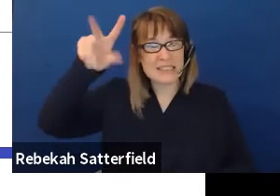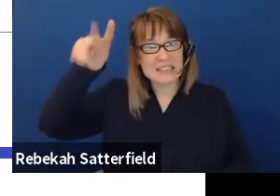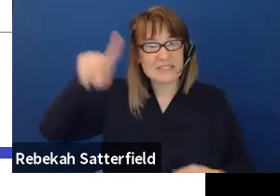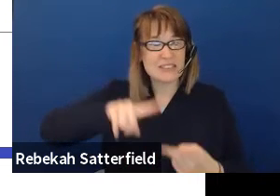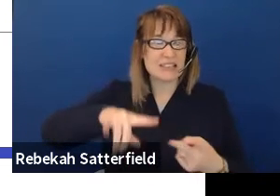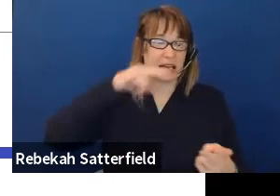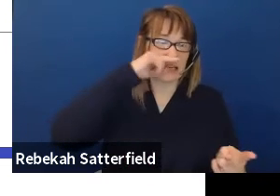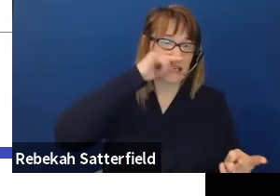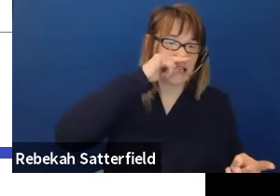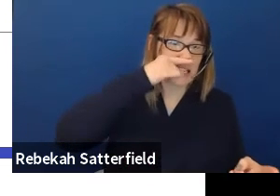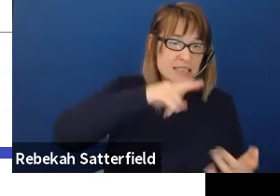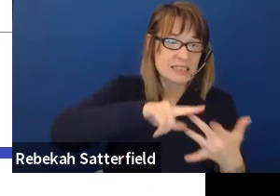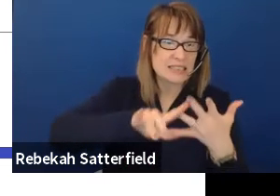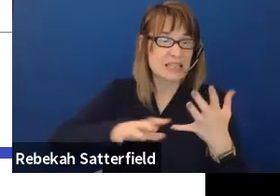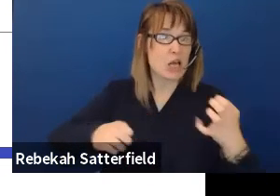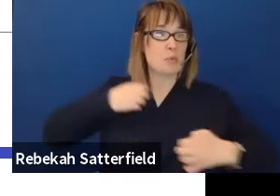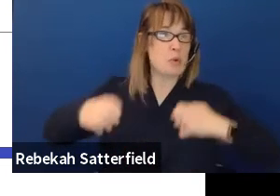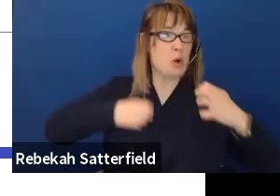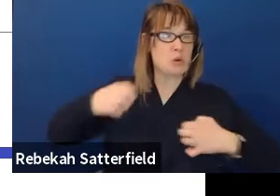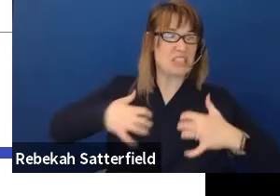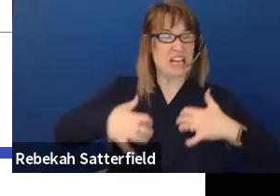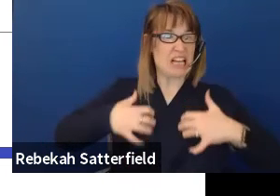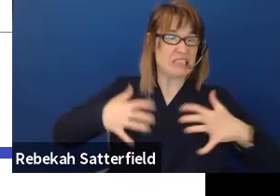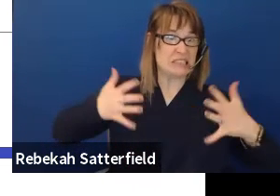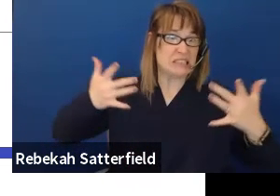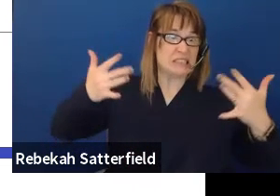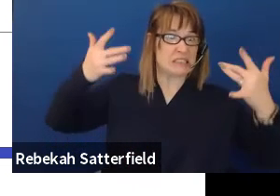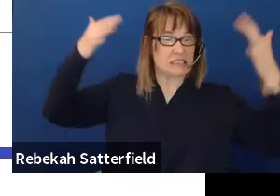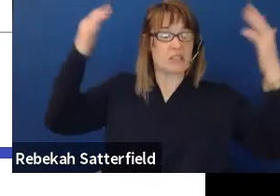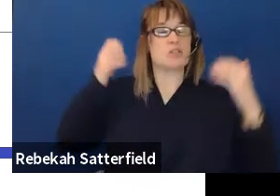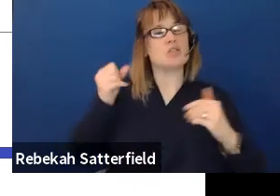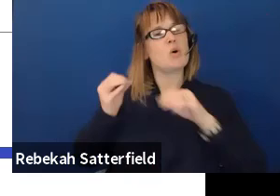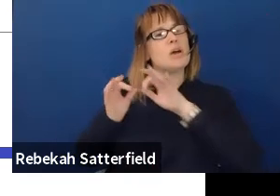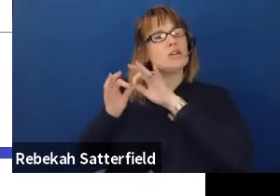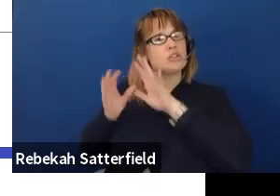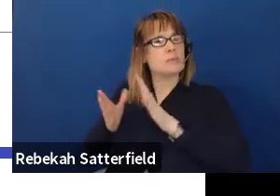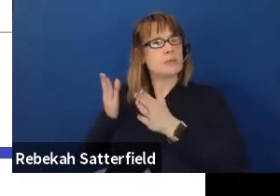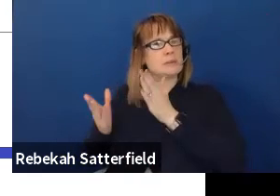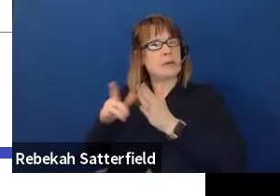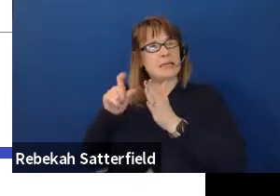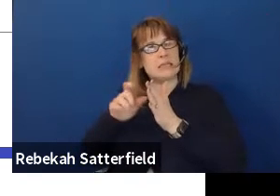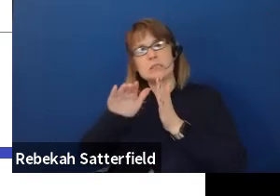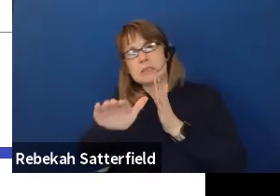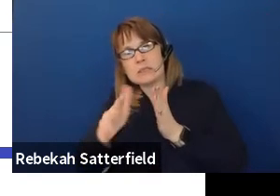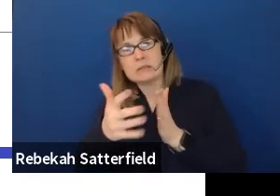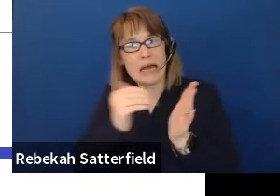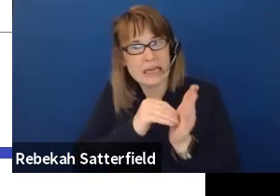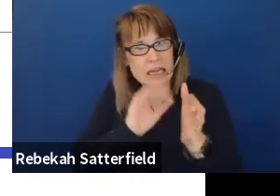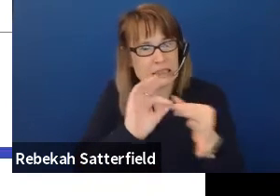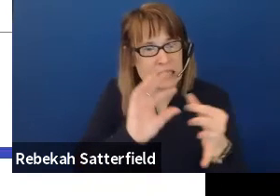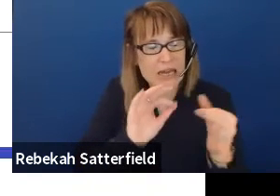radios. Emotions are running really high. So the interpreter may need to request more repetitions,